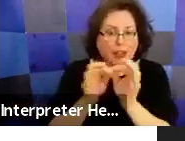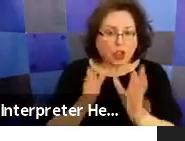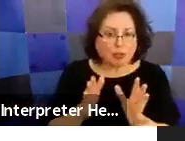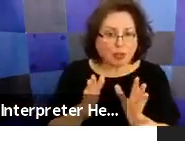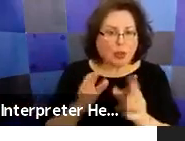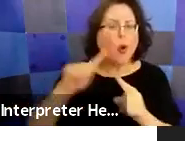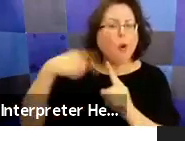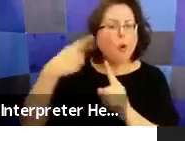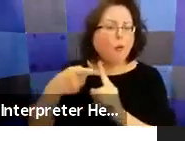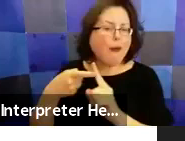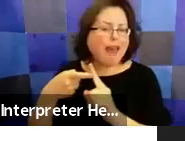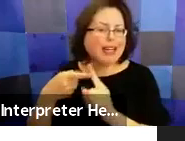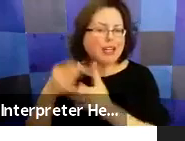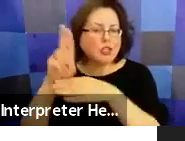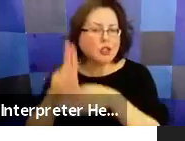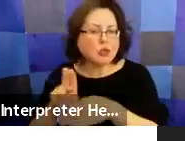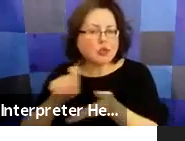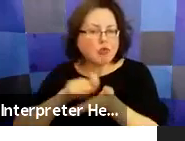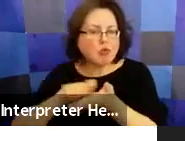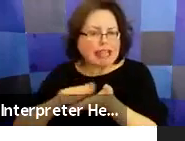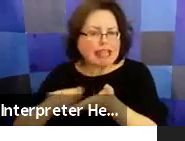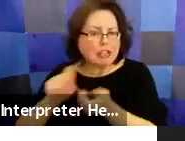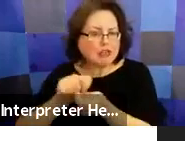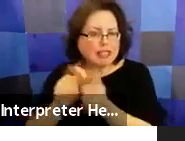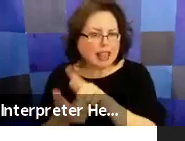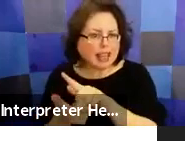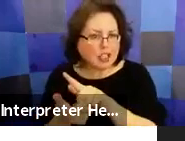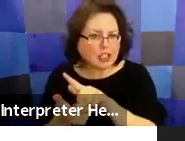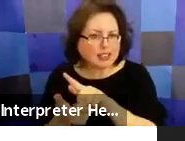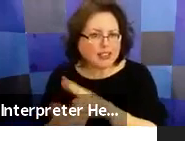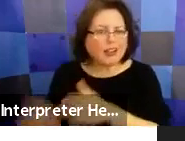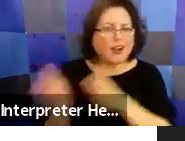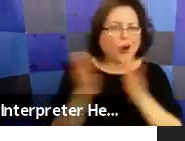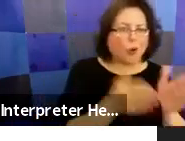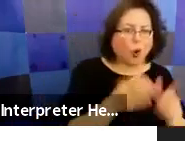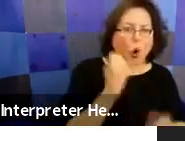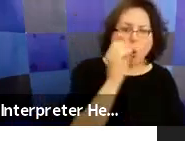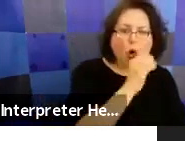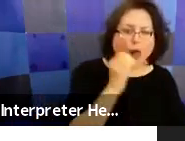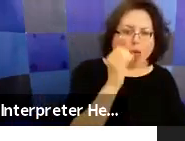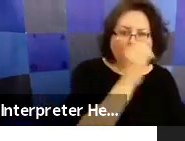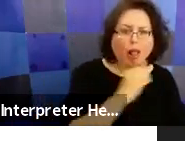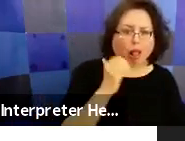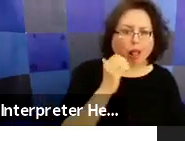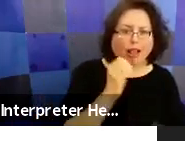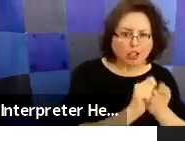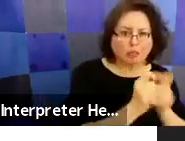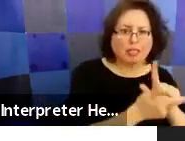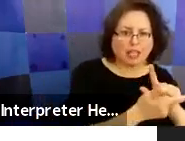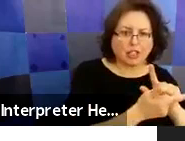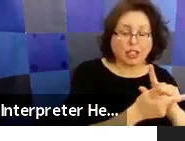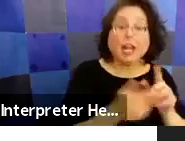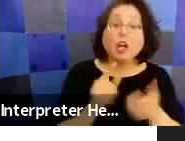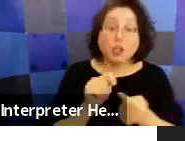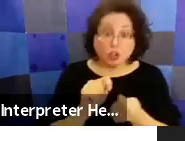use written translation versus oral interpretation, right? Translation is